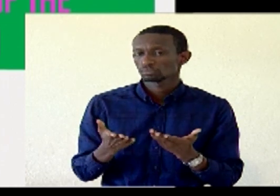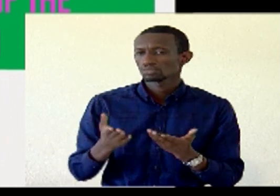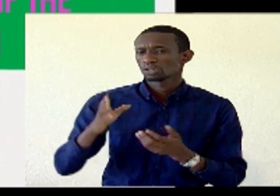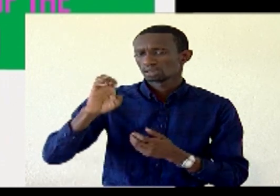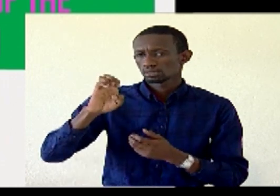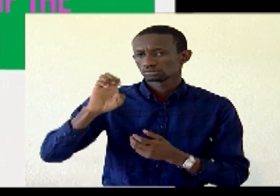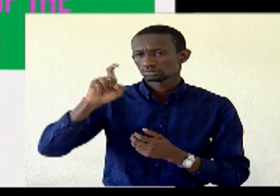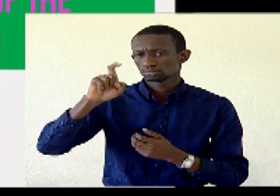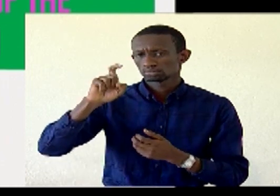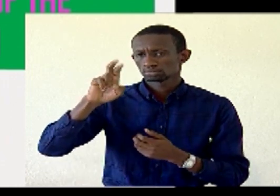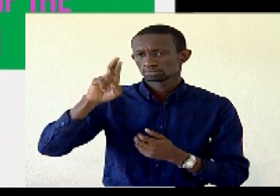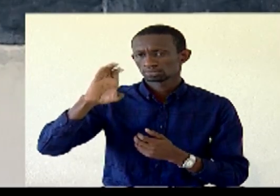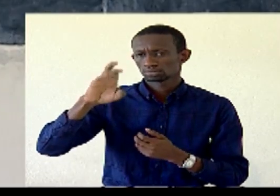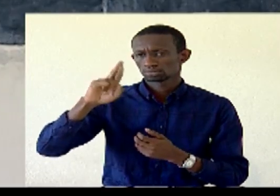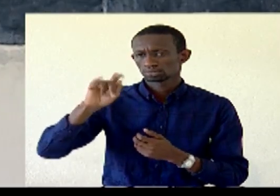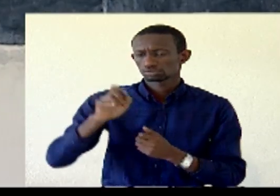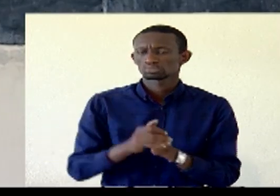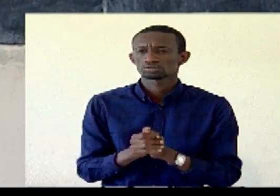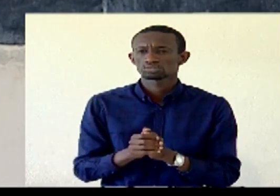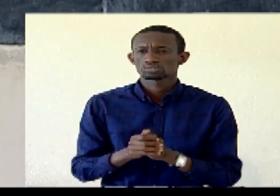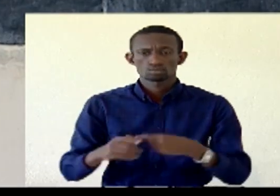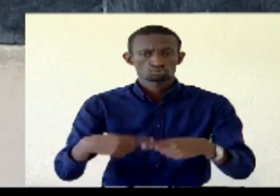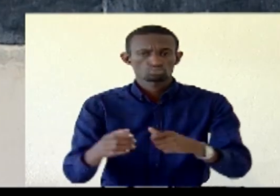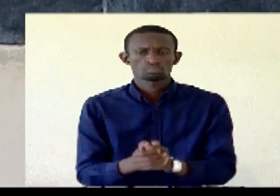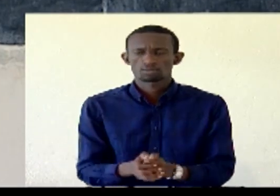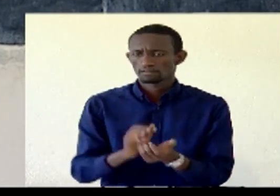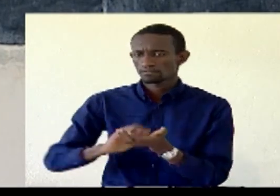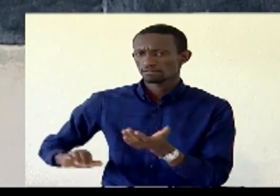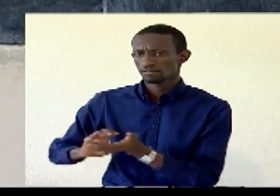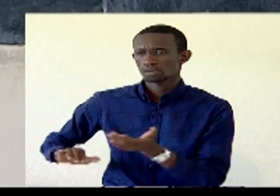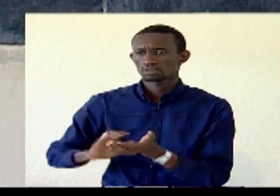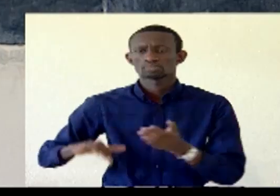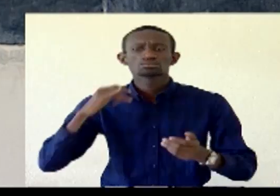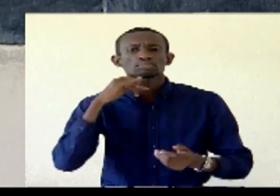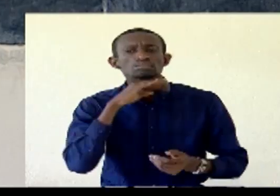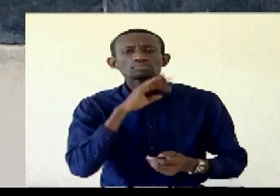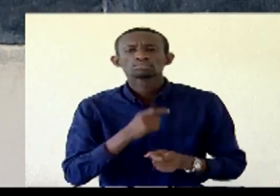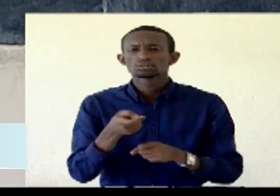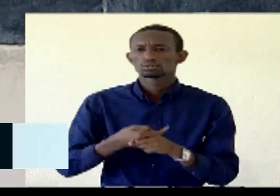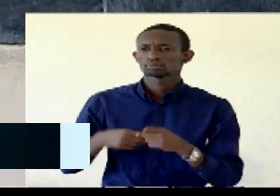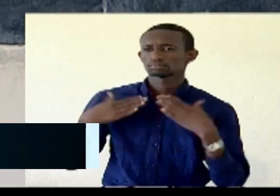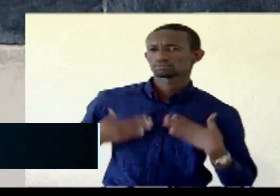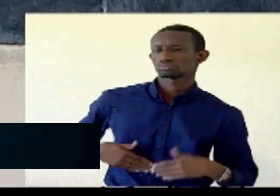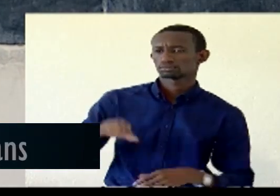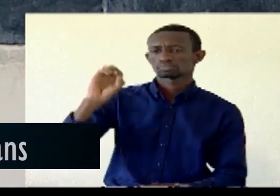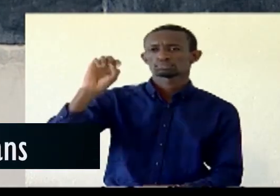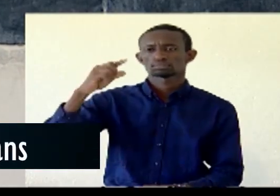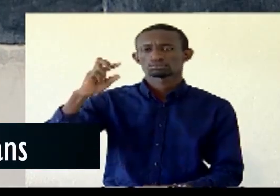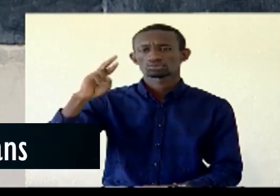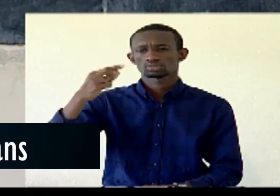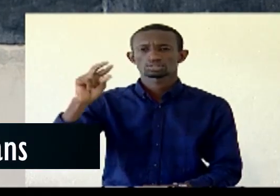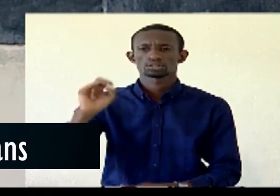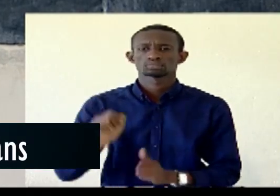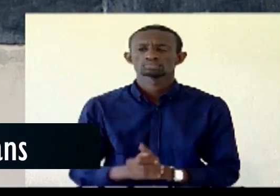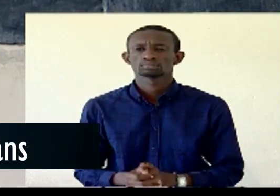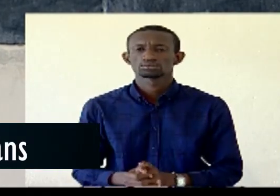removing waste metabolic products from an organism, because if these waste metabolic